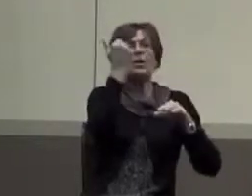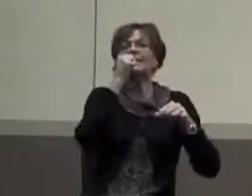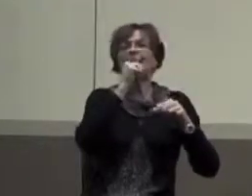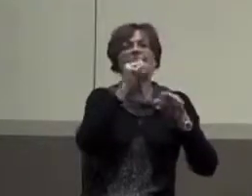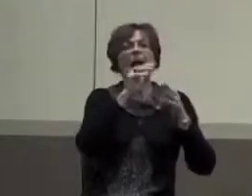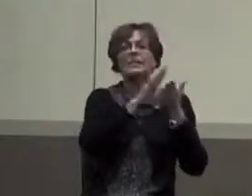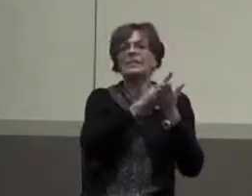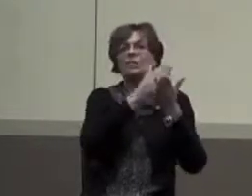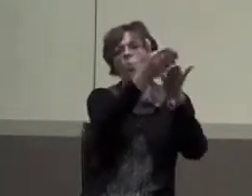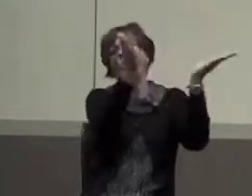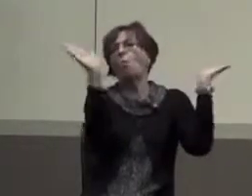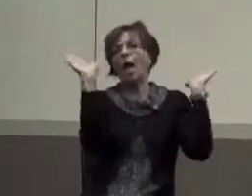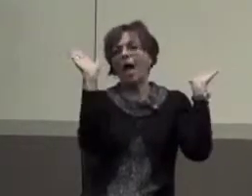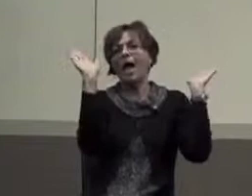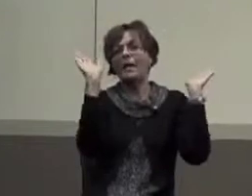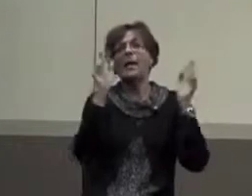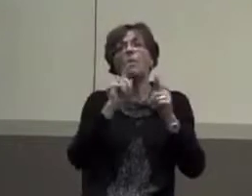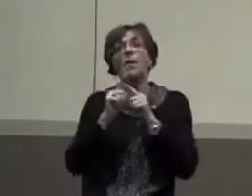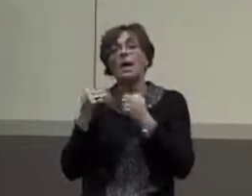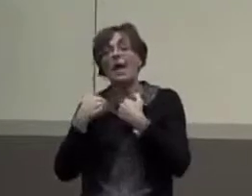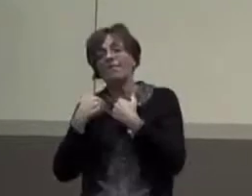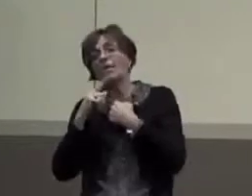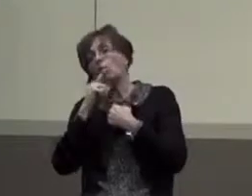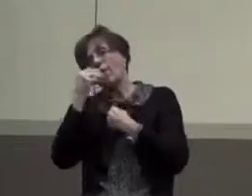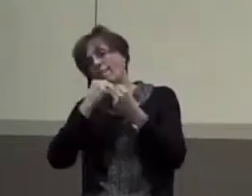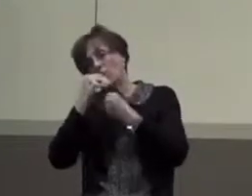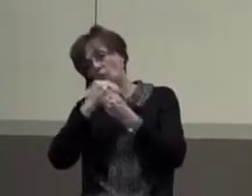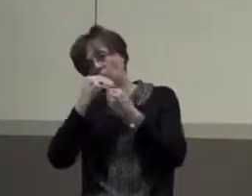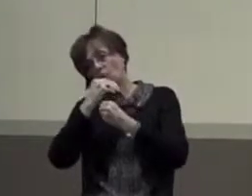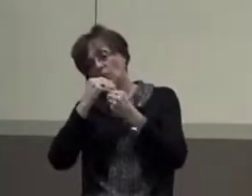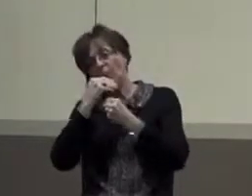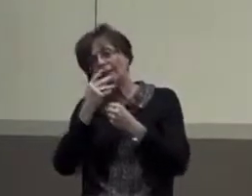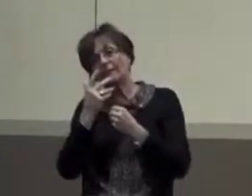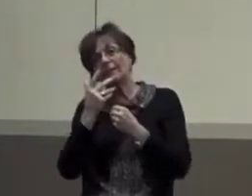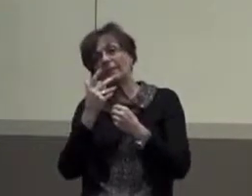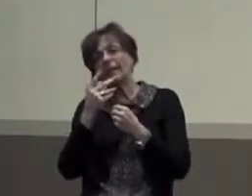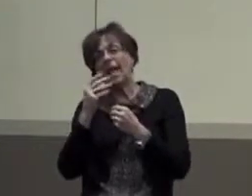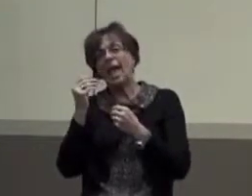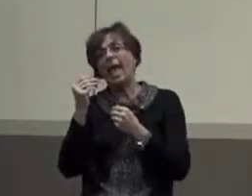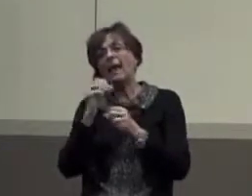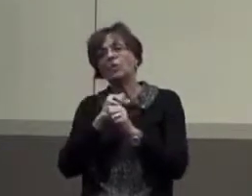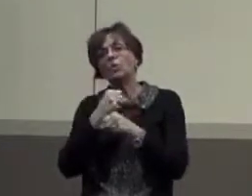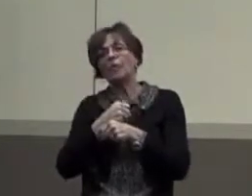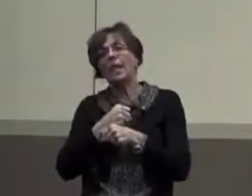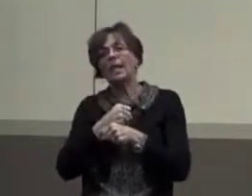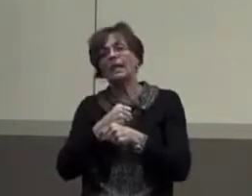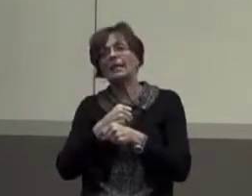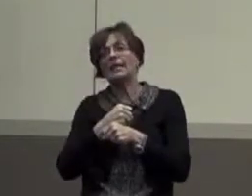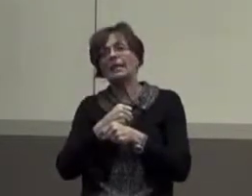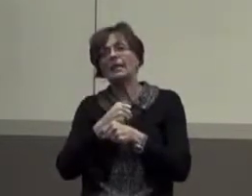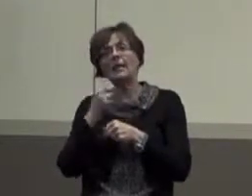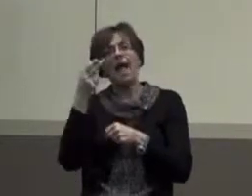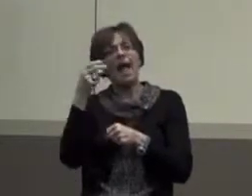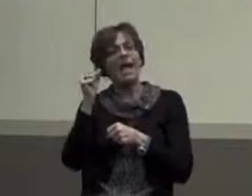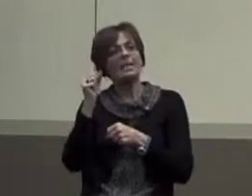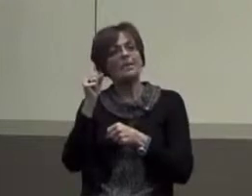But yeah, having a real food, and then also creating a high school